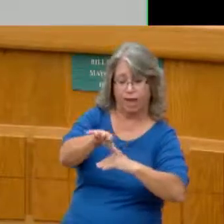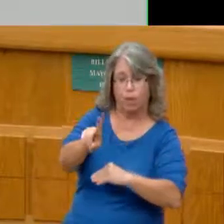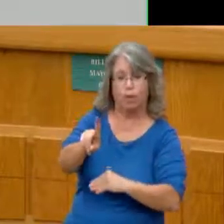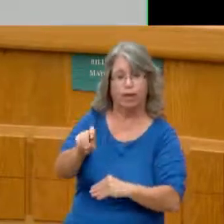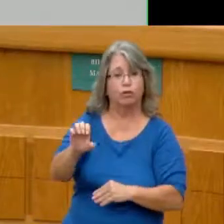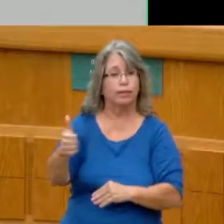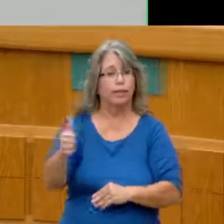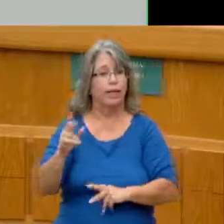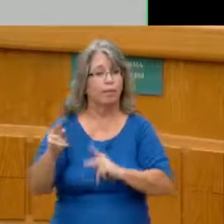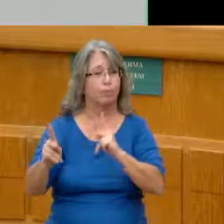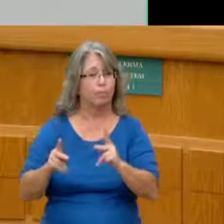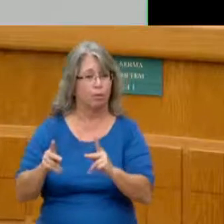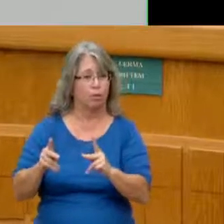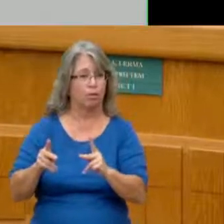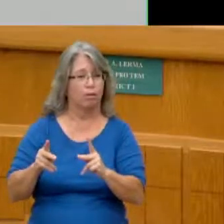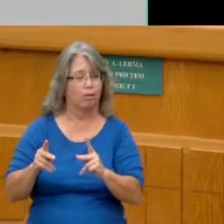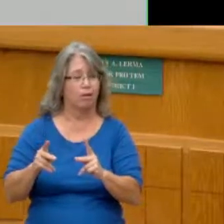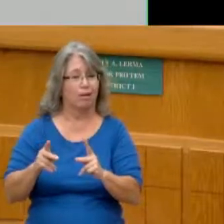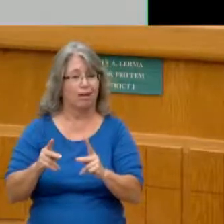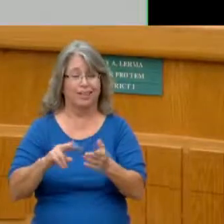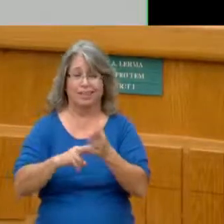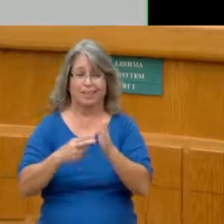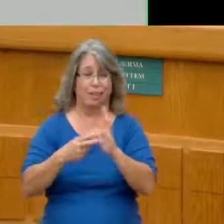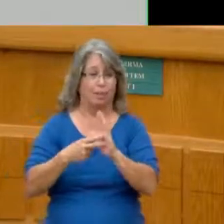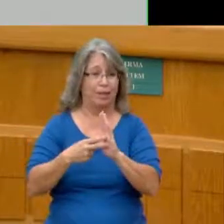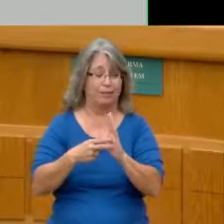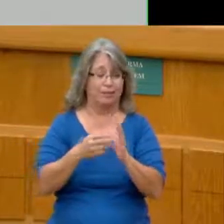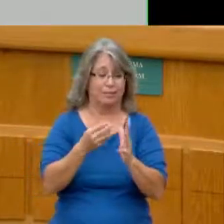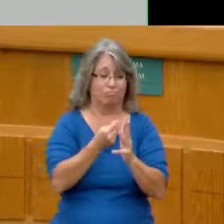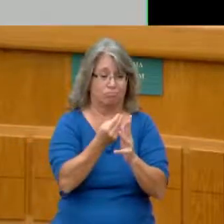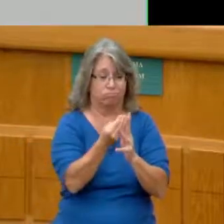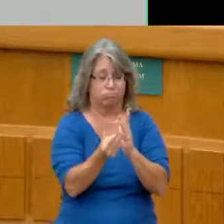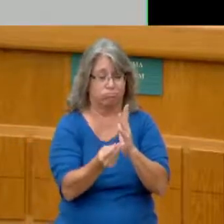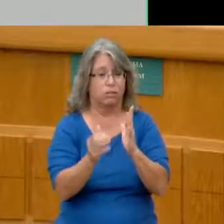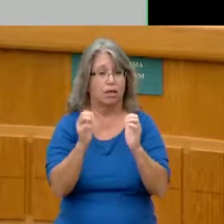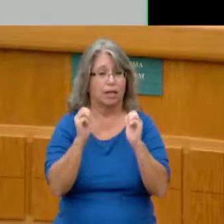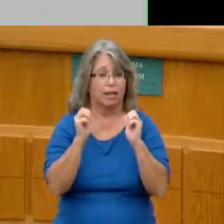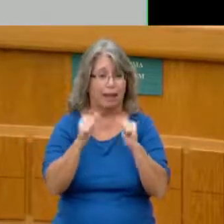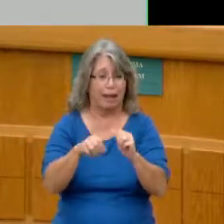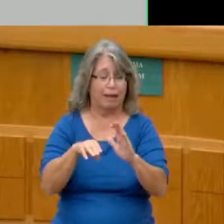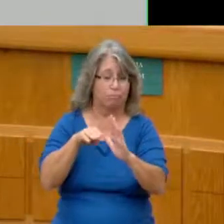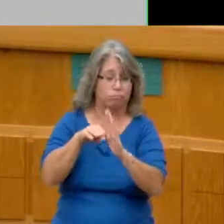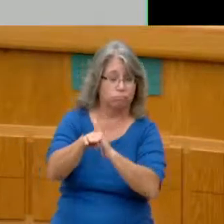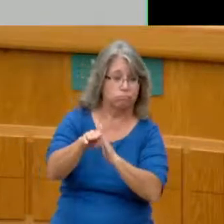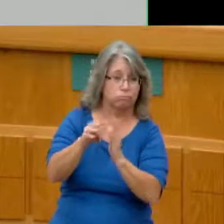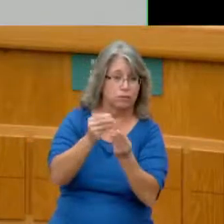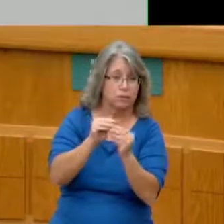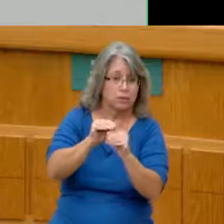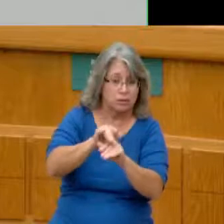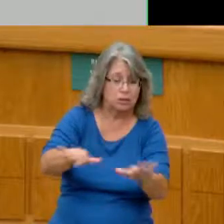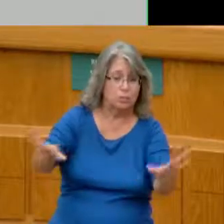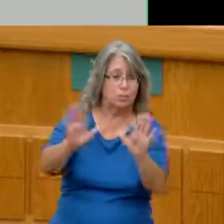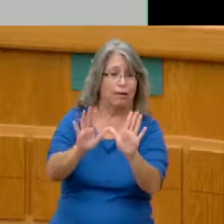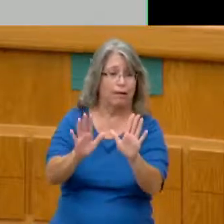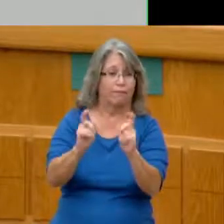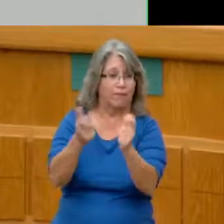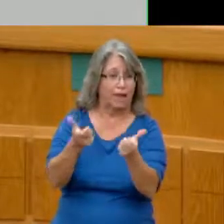can potentially keep getting faster and faster if the transmission rate stays at 1.1.